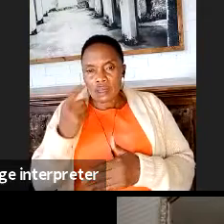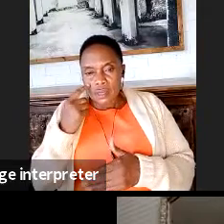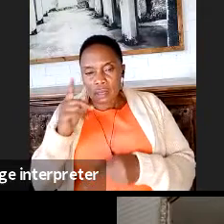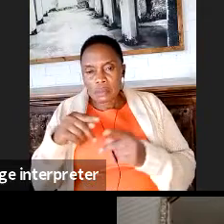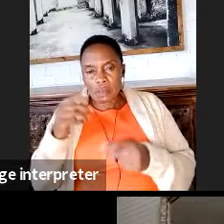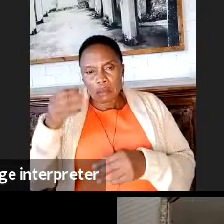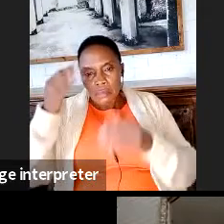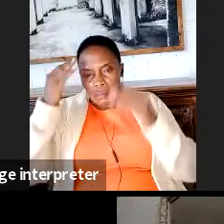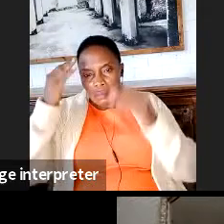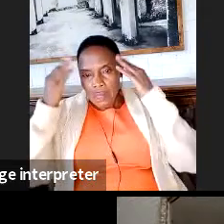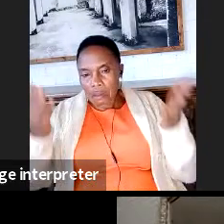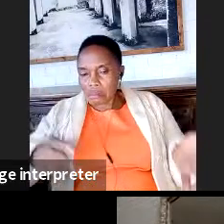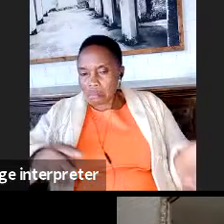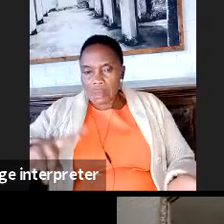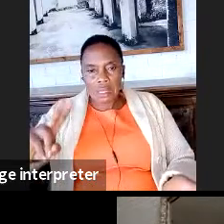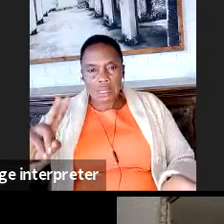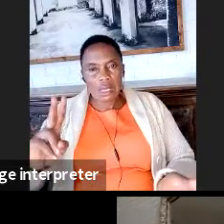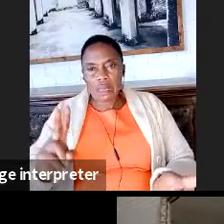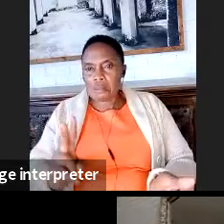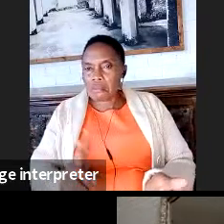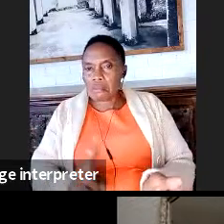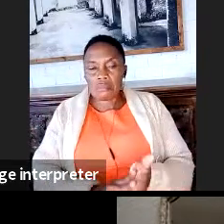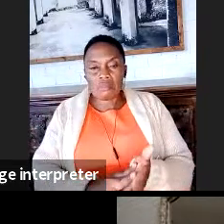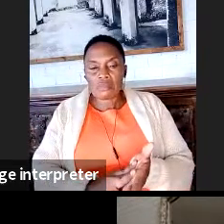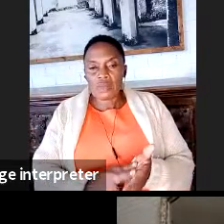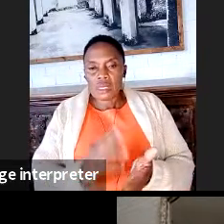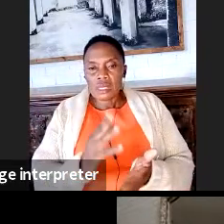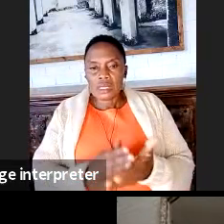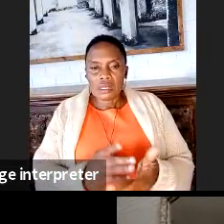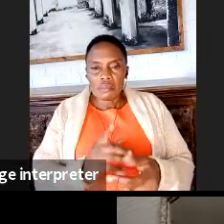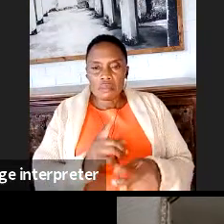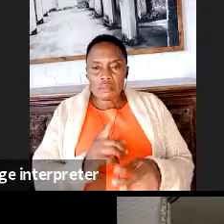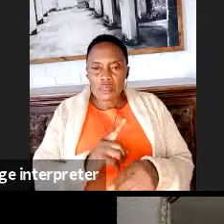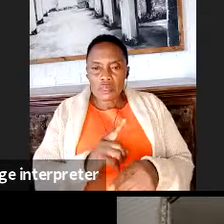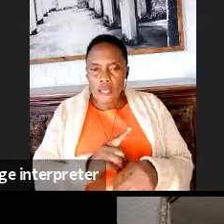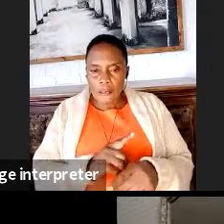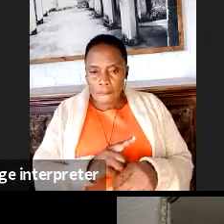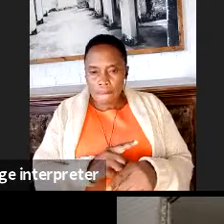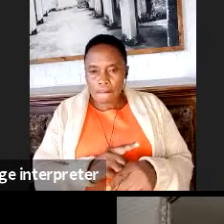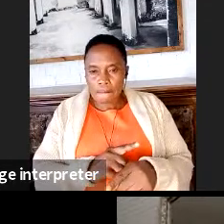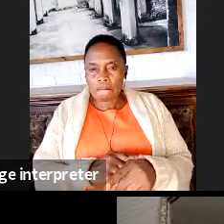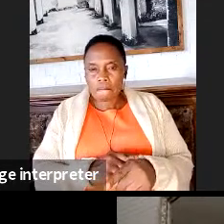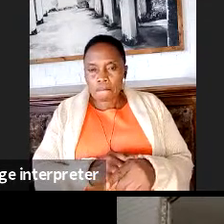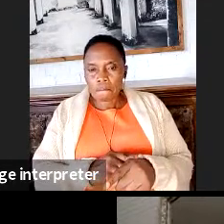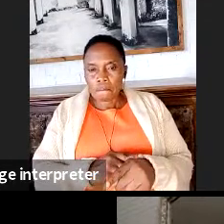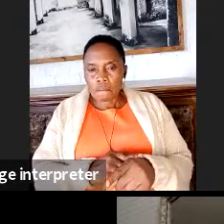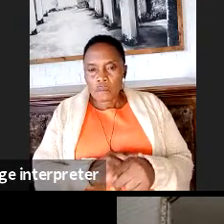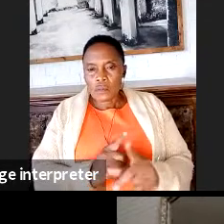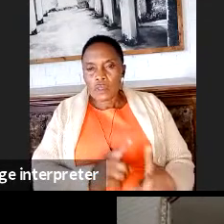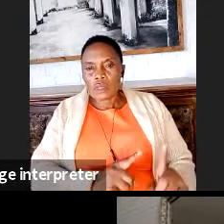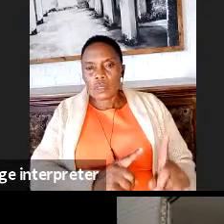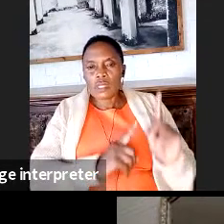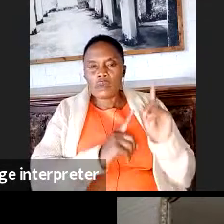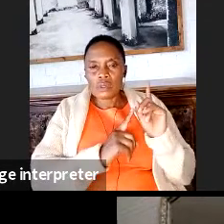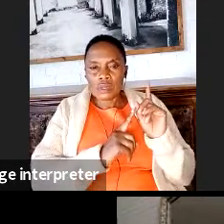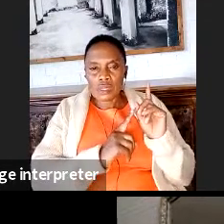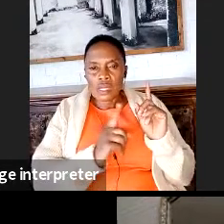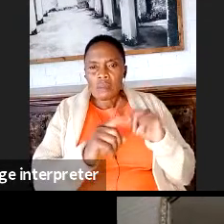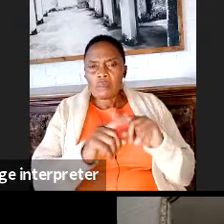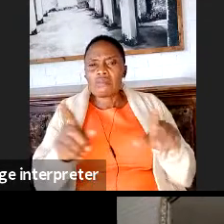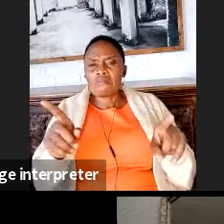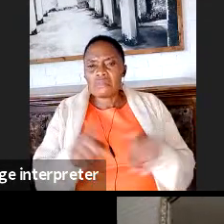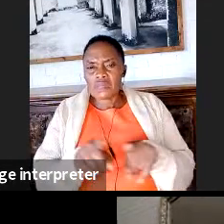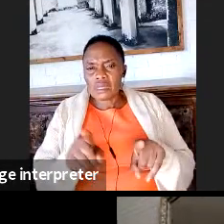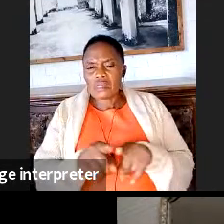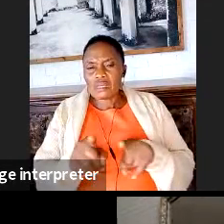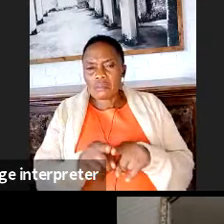of terrorism and security, but for them, but it's actually about censoring activists and